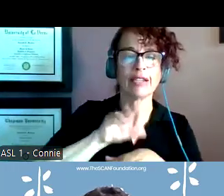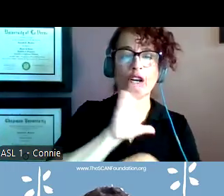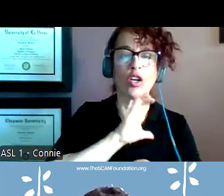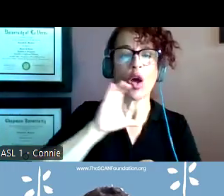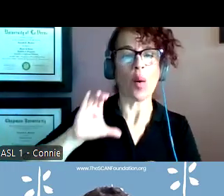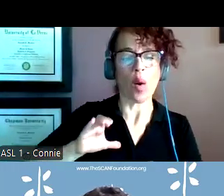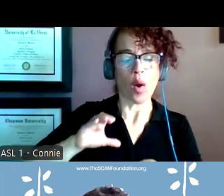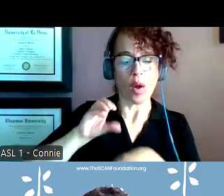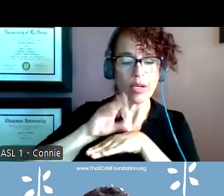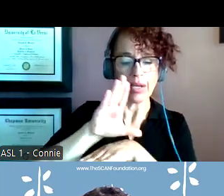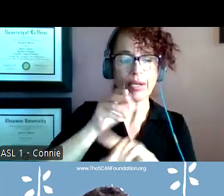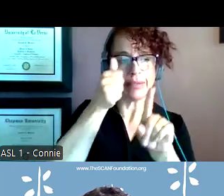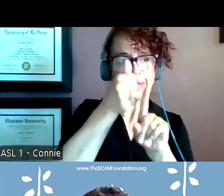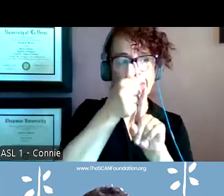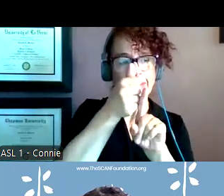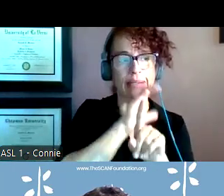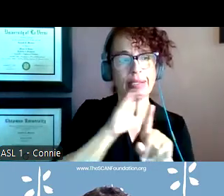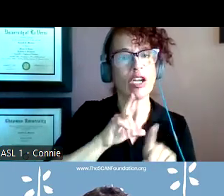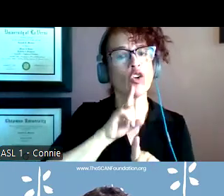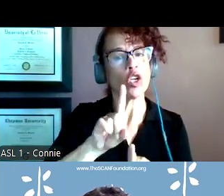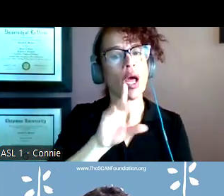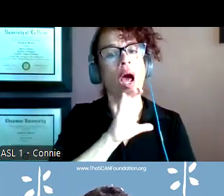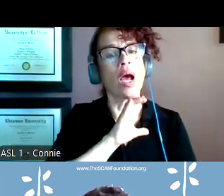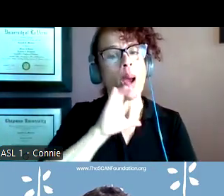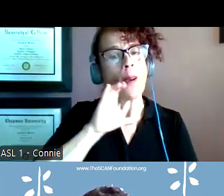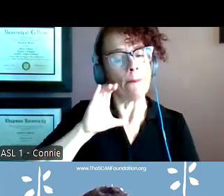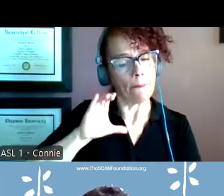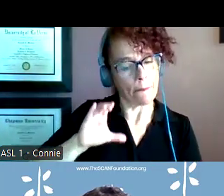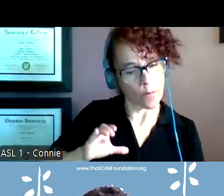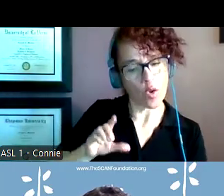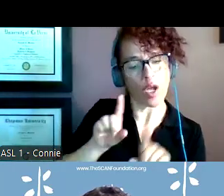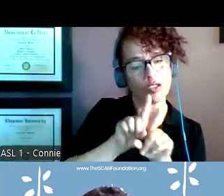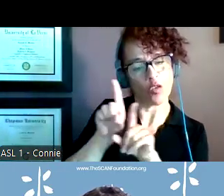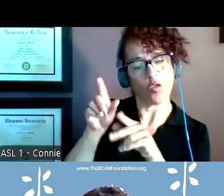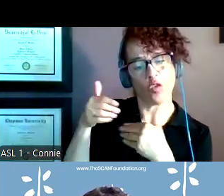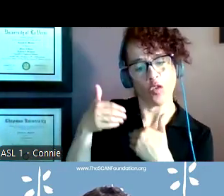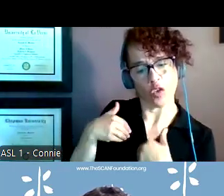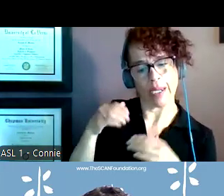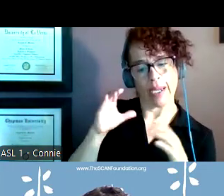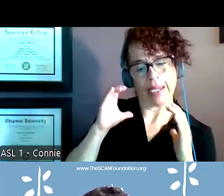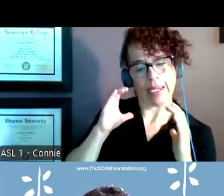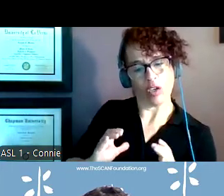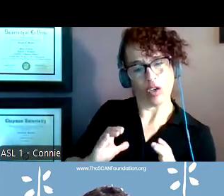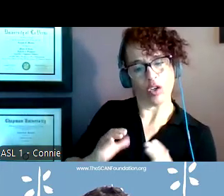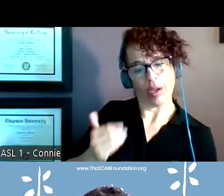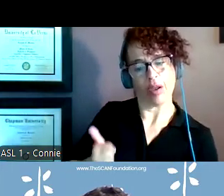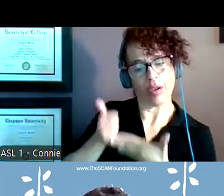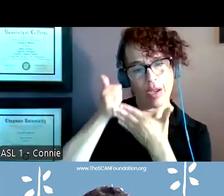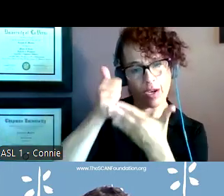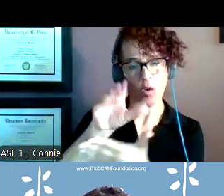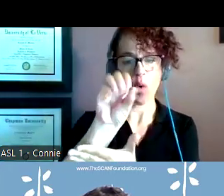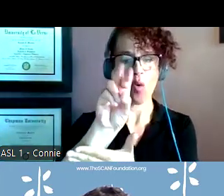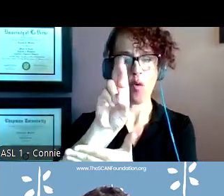and then also subcommittees, but there's not really a committee that also have consumers that can help with